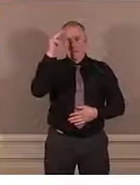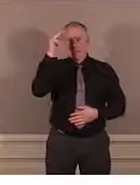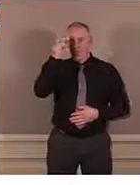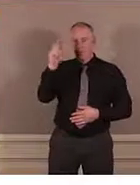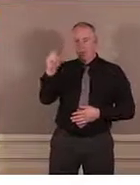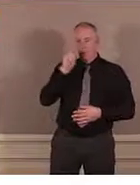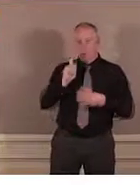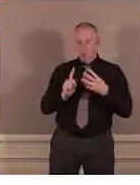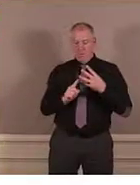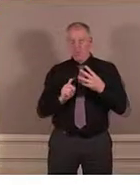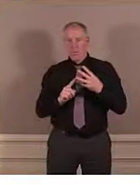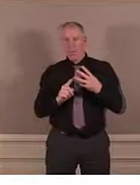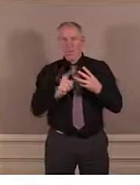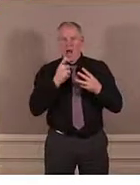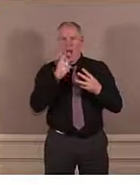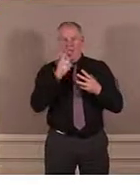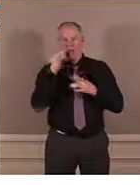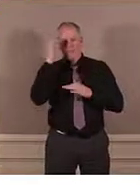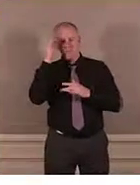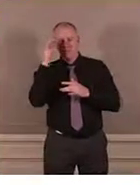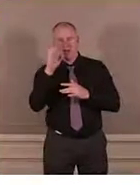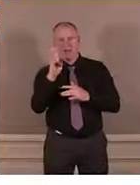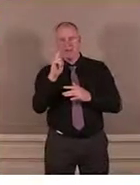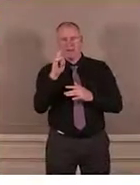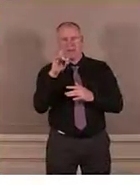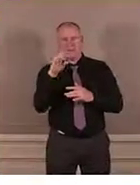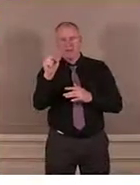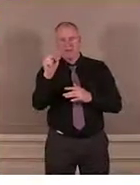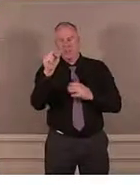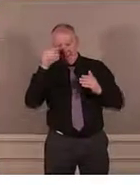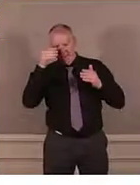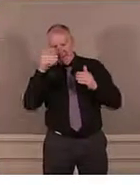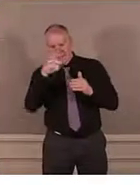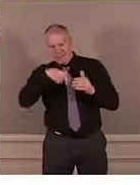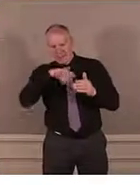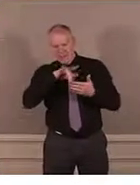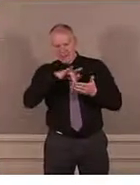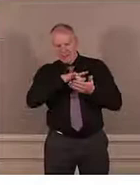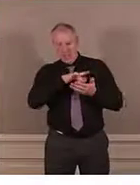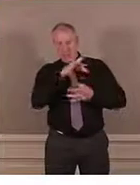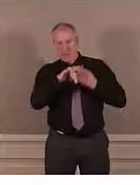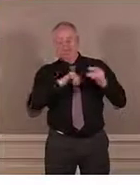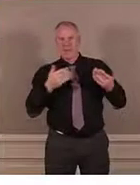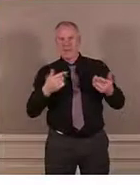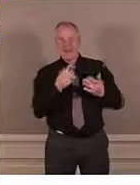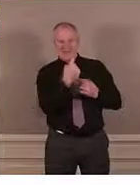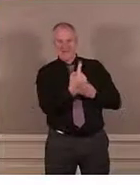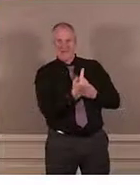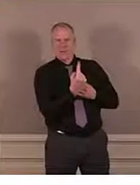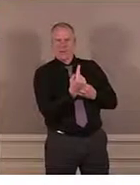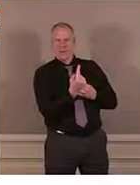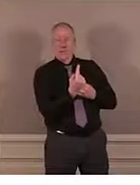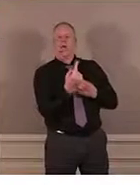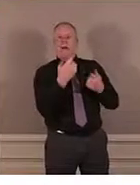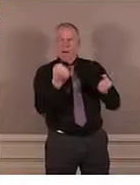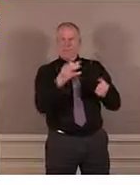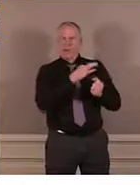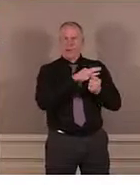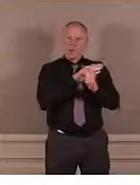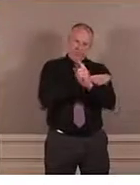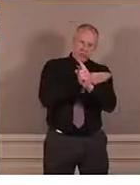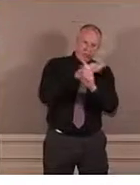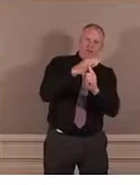us, it is really the ethos and focus of the centre to make sure that the individuals are making good, meaningful